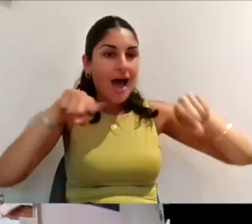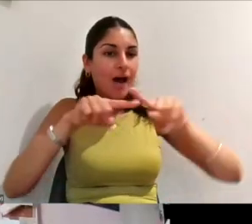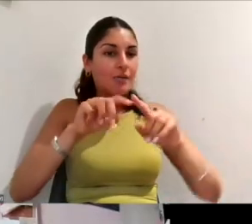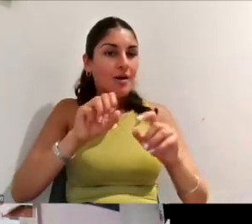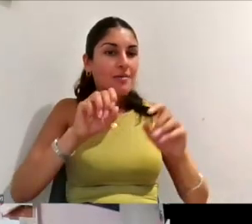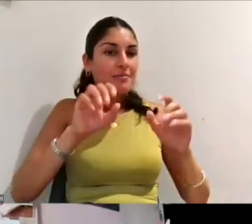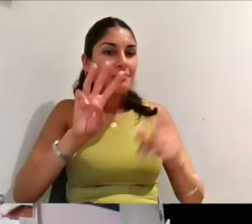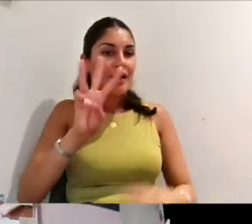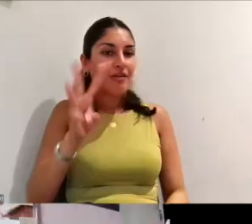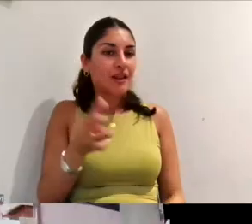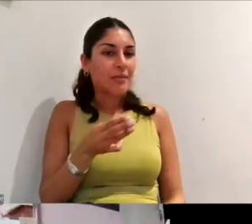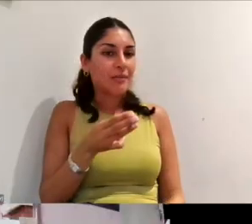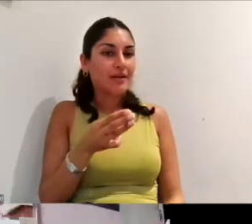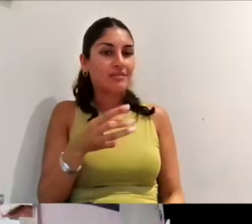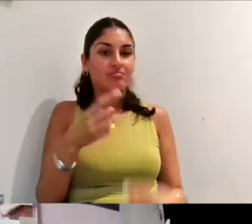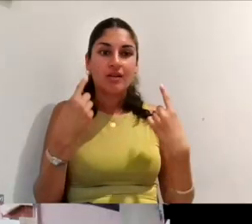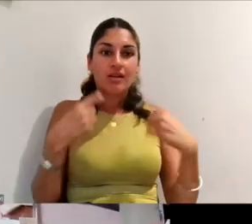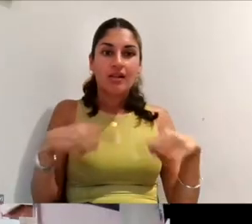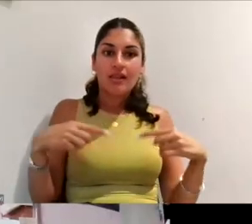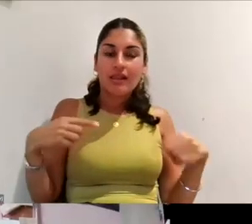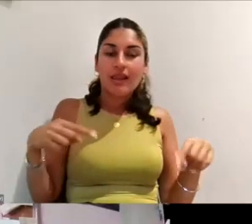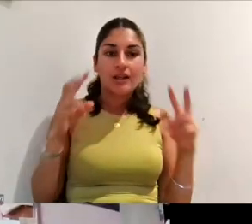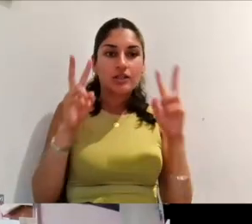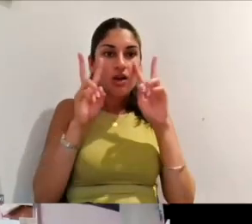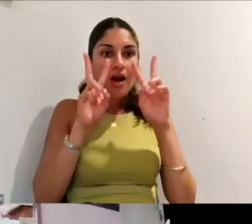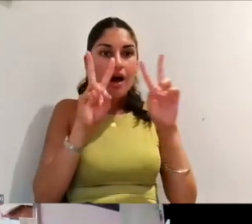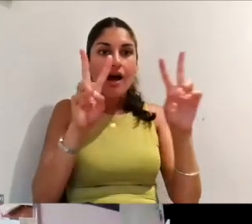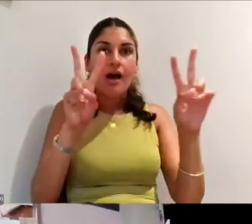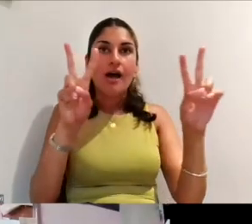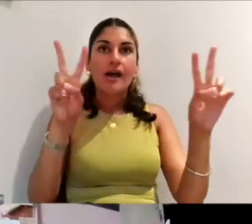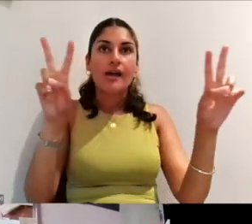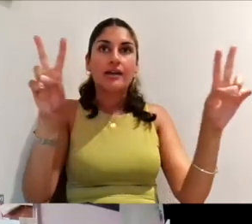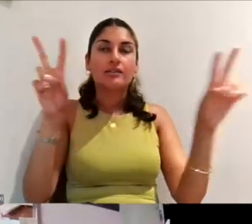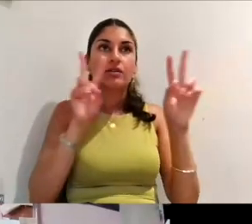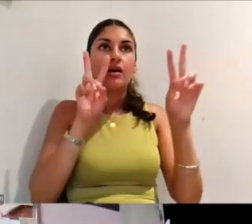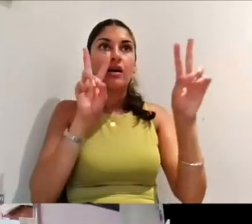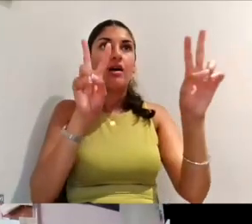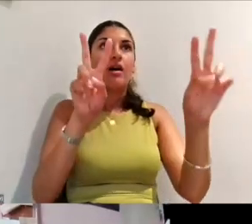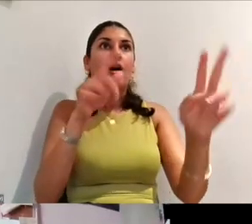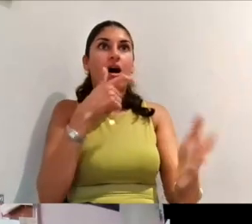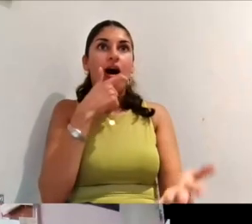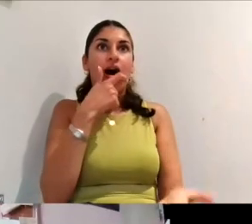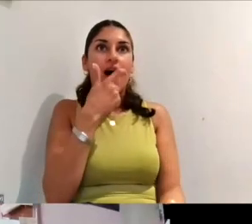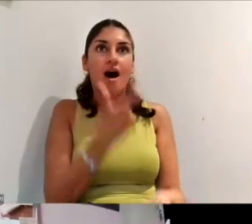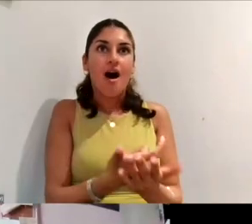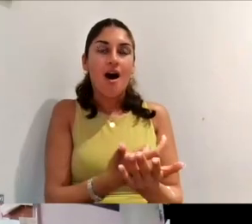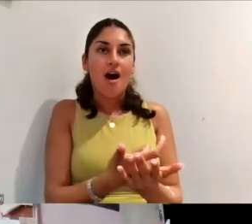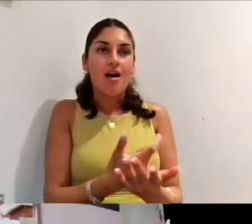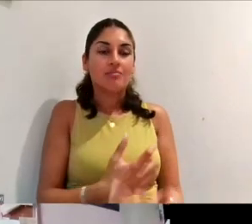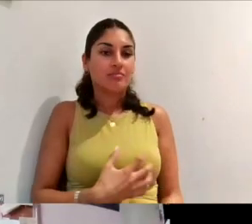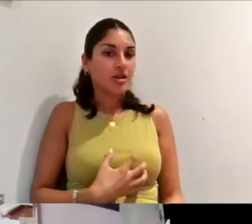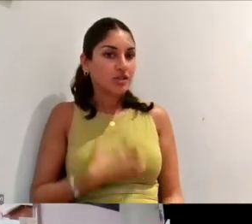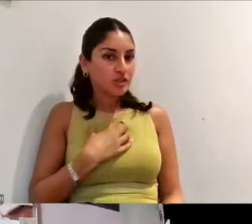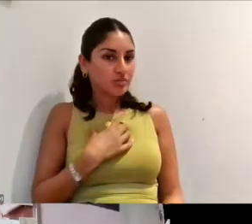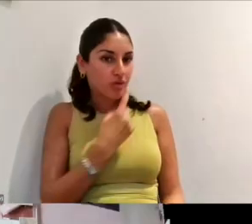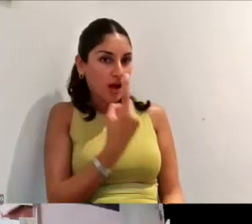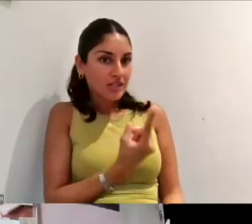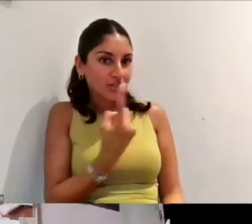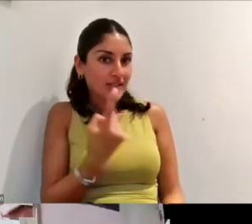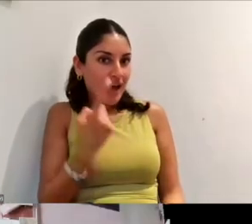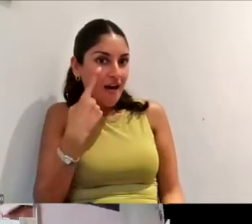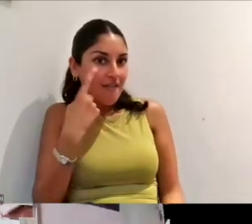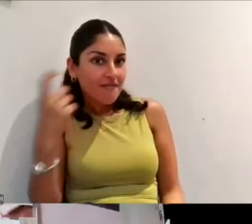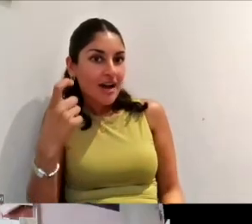Let your eyes see beyond your mind. Surprise yourself with what you